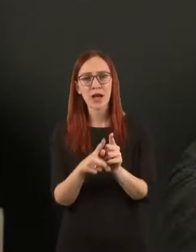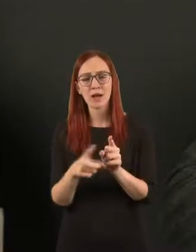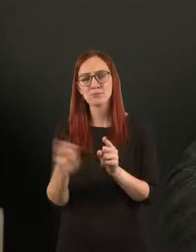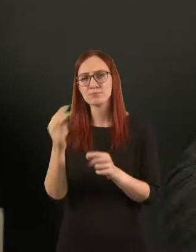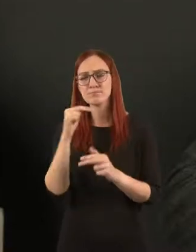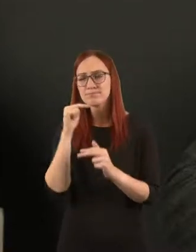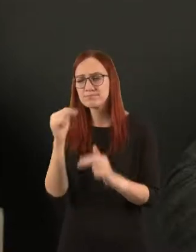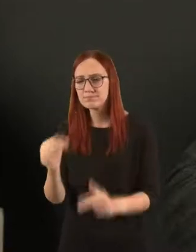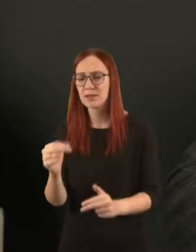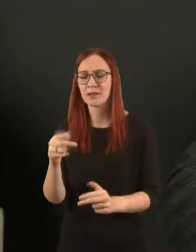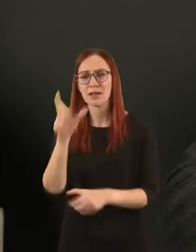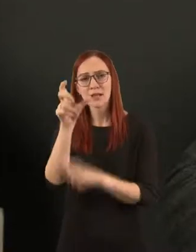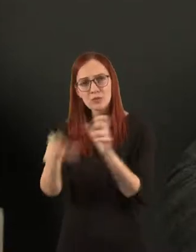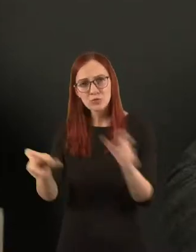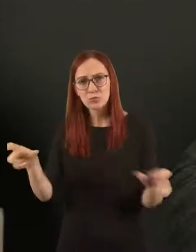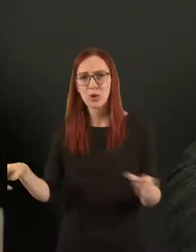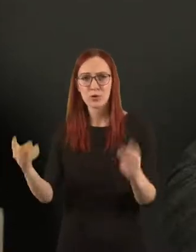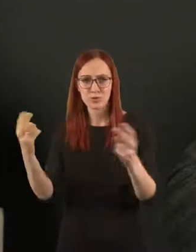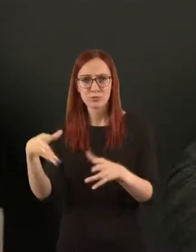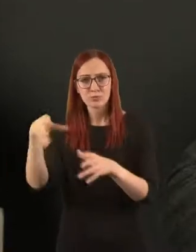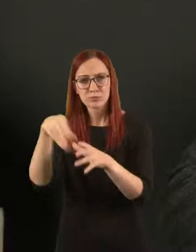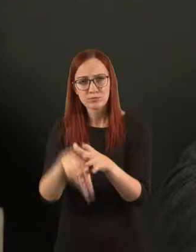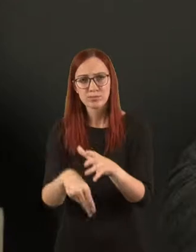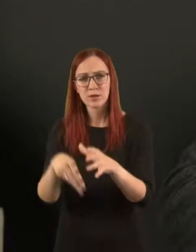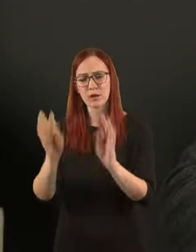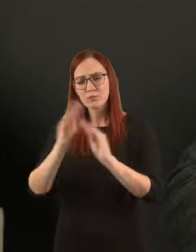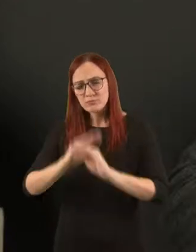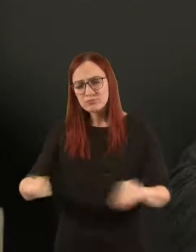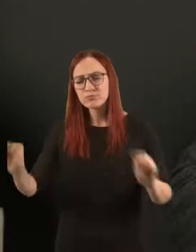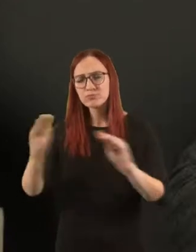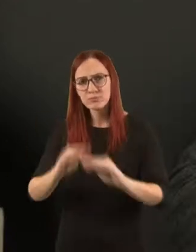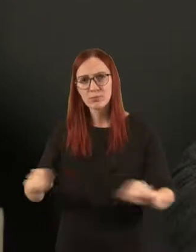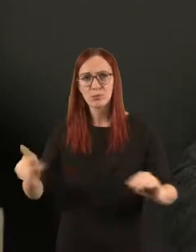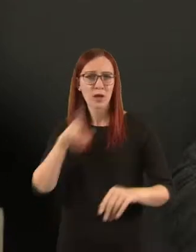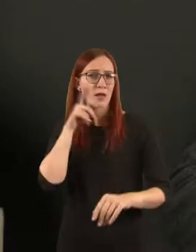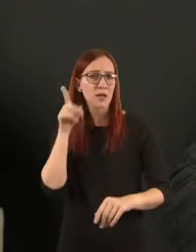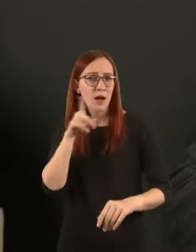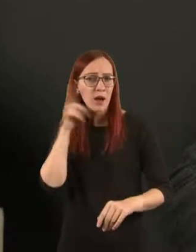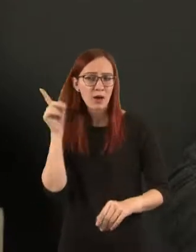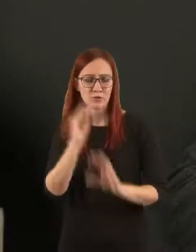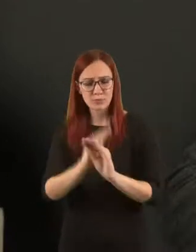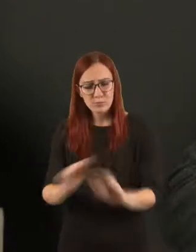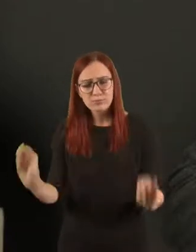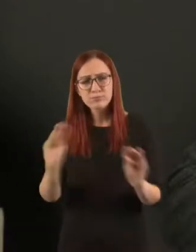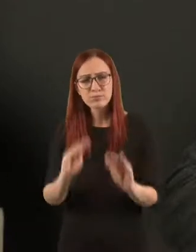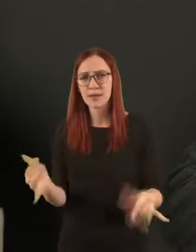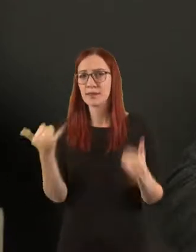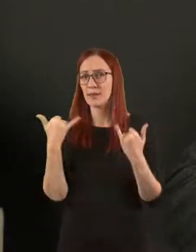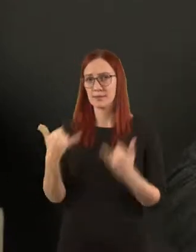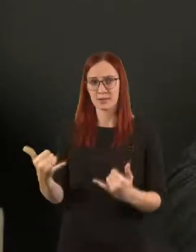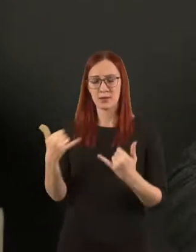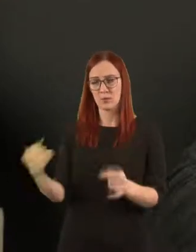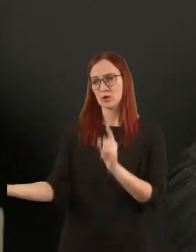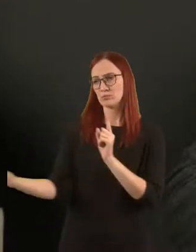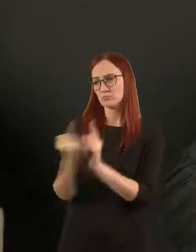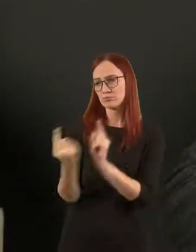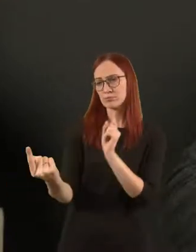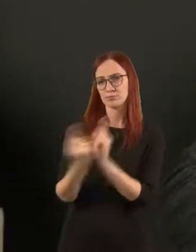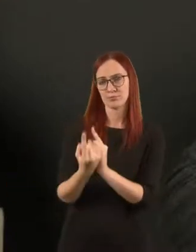is not a step forward. This is a step backwards. So therefore, I would